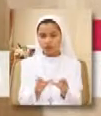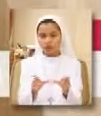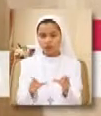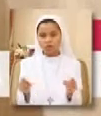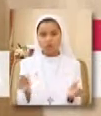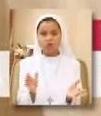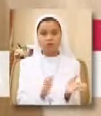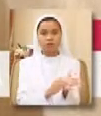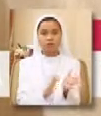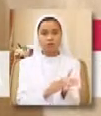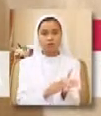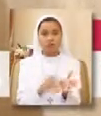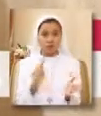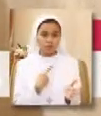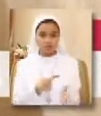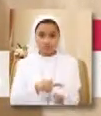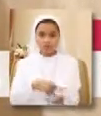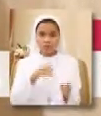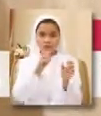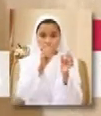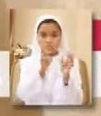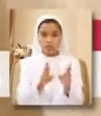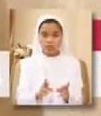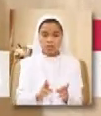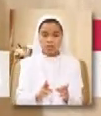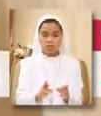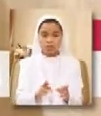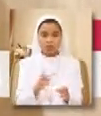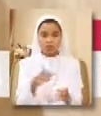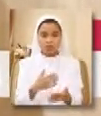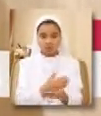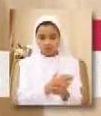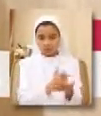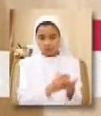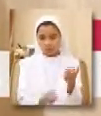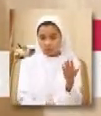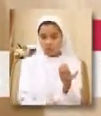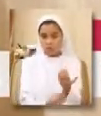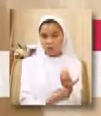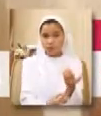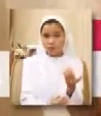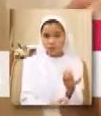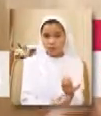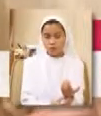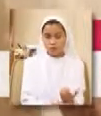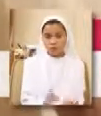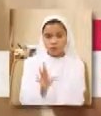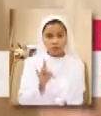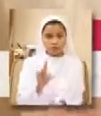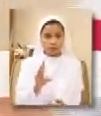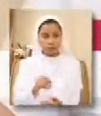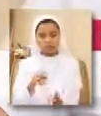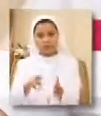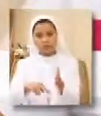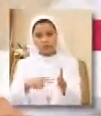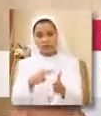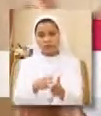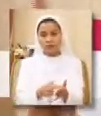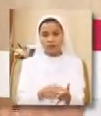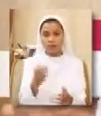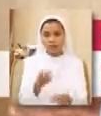little school, and there's a teacher, a paid teacher, and somebody who cooks the lugao or the